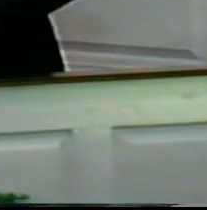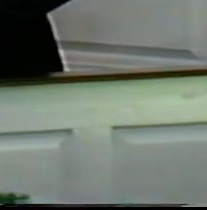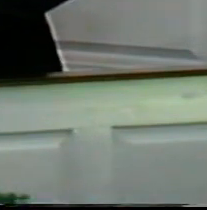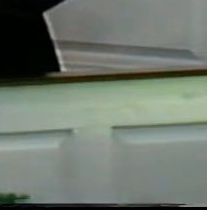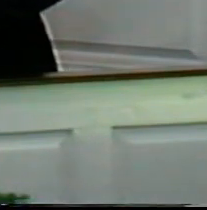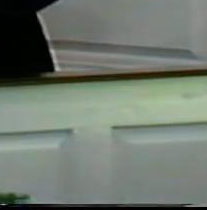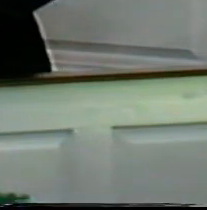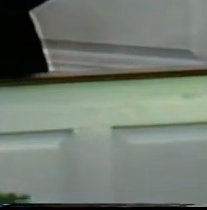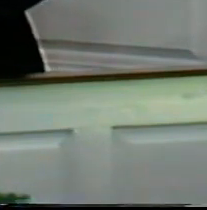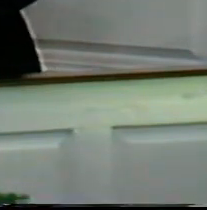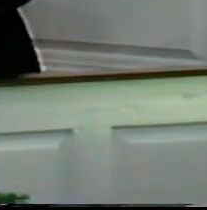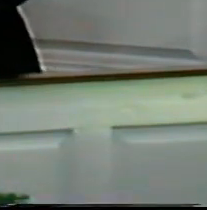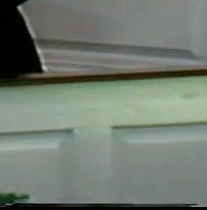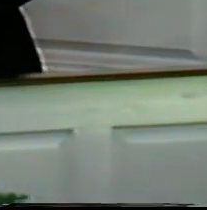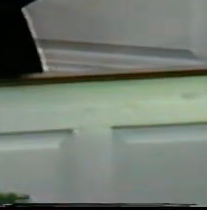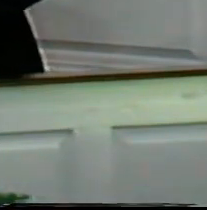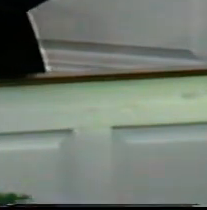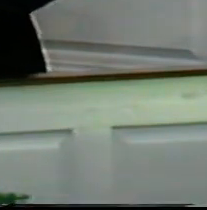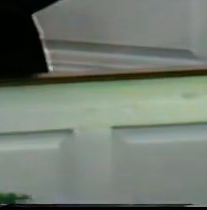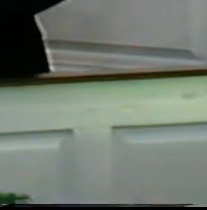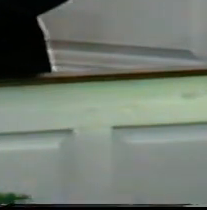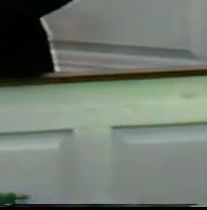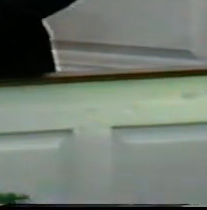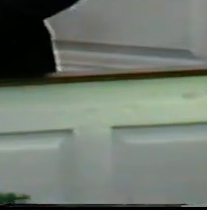whiter than snow.